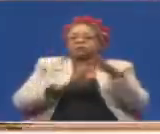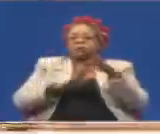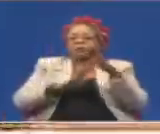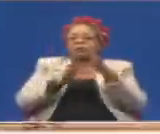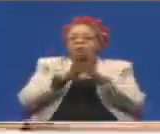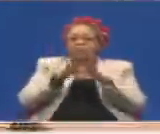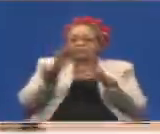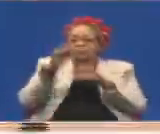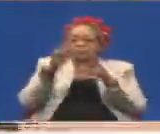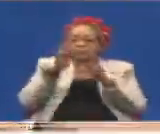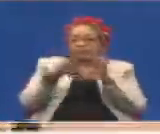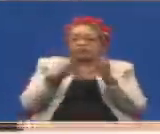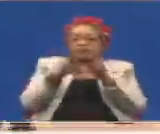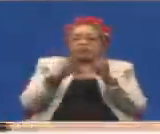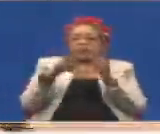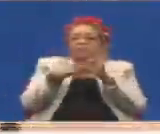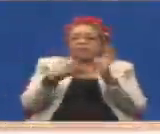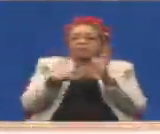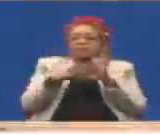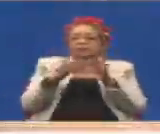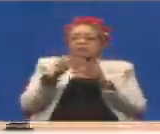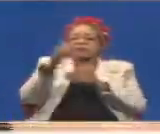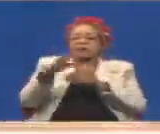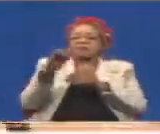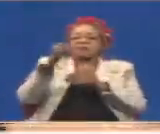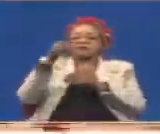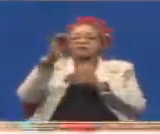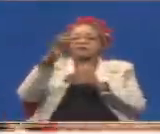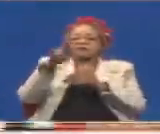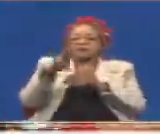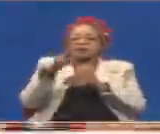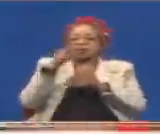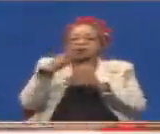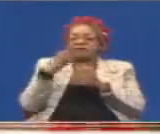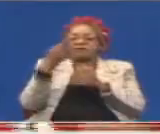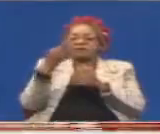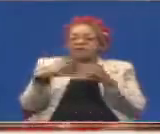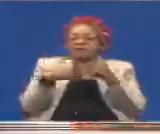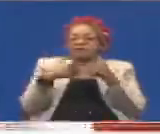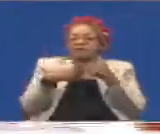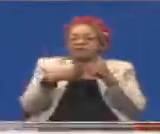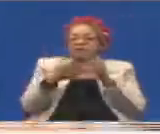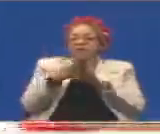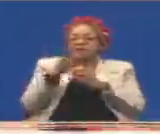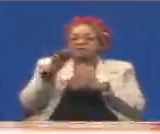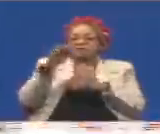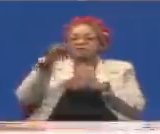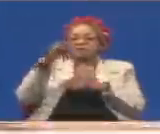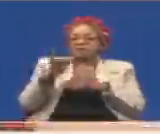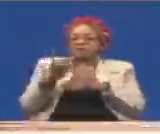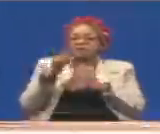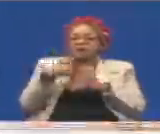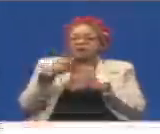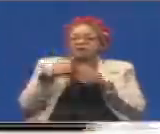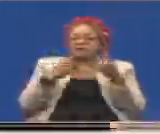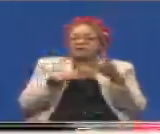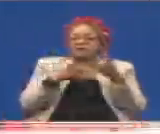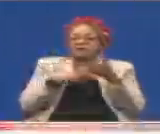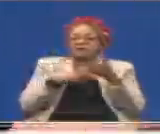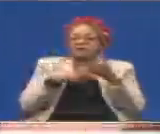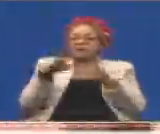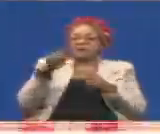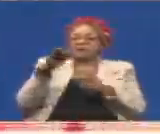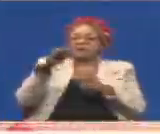42 points, 6 ahead of second-placed Sharks, who have 36 points. NCPB are third with 36 points, Rangers fourth